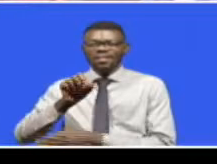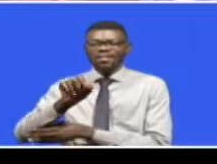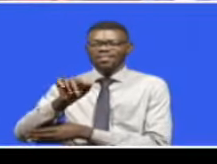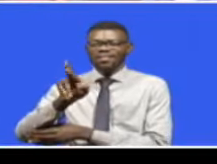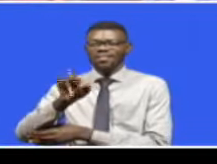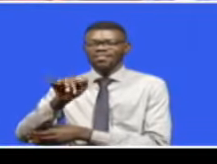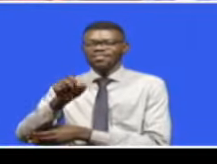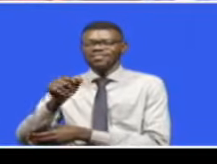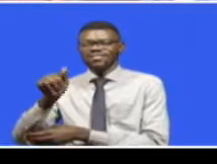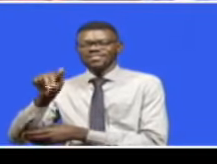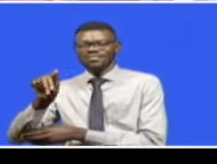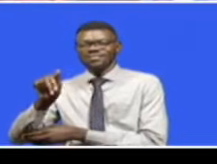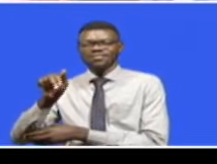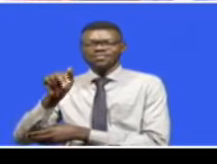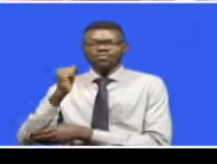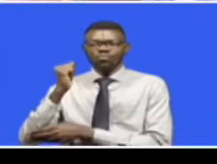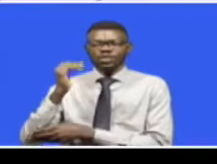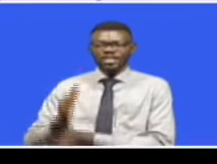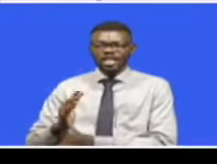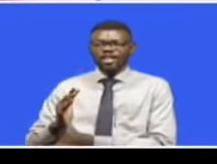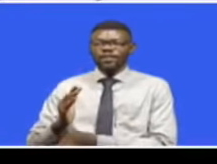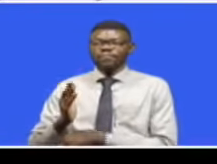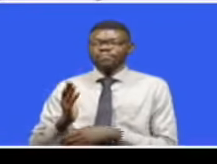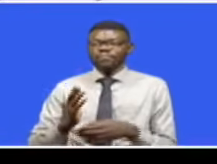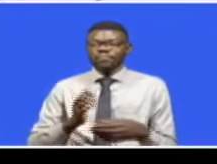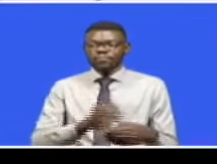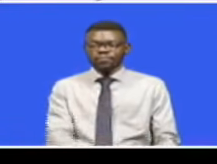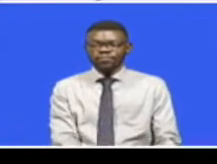politician Moses Nandalwe, at Russia Village.